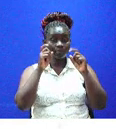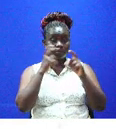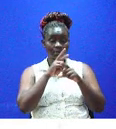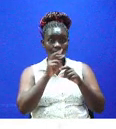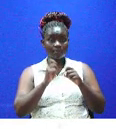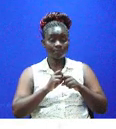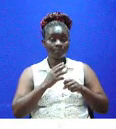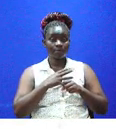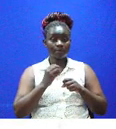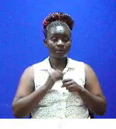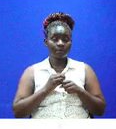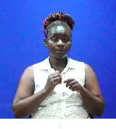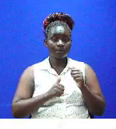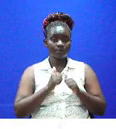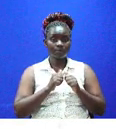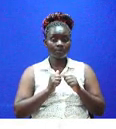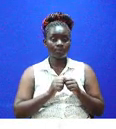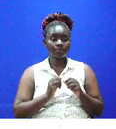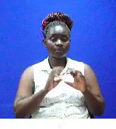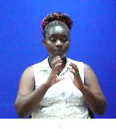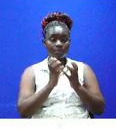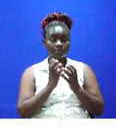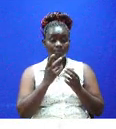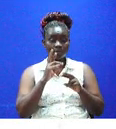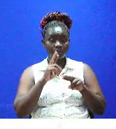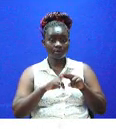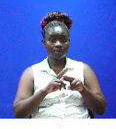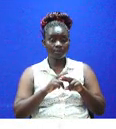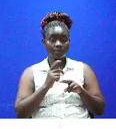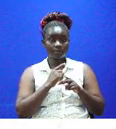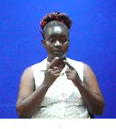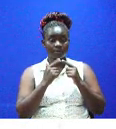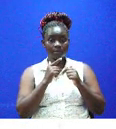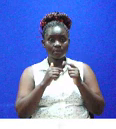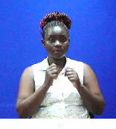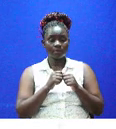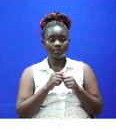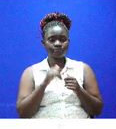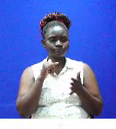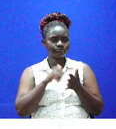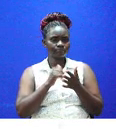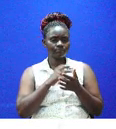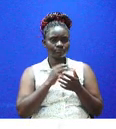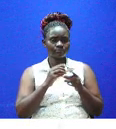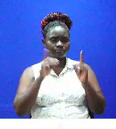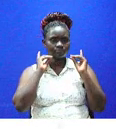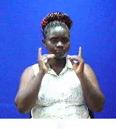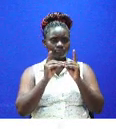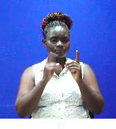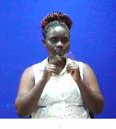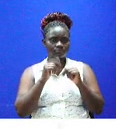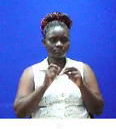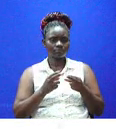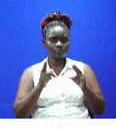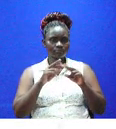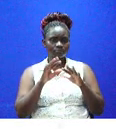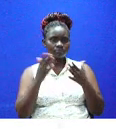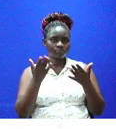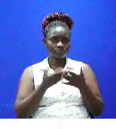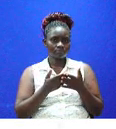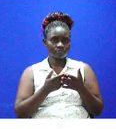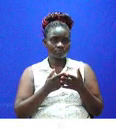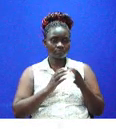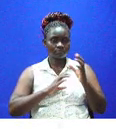and people within the community can sit down and talk about it and decide it within their